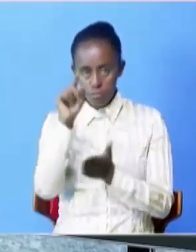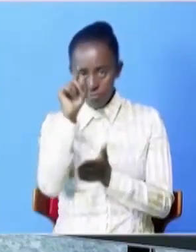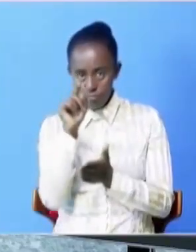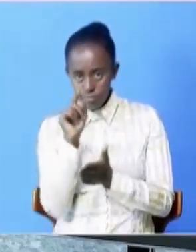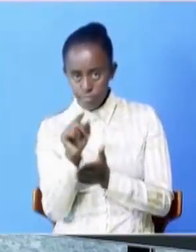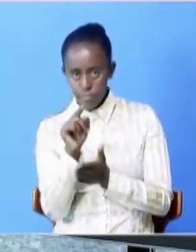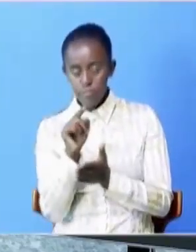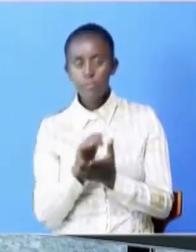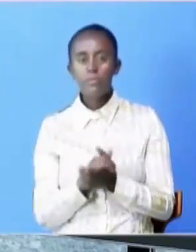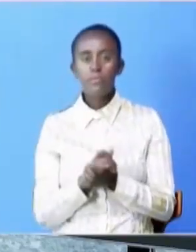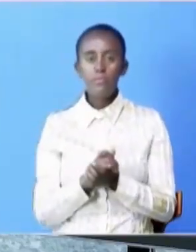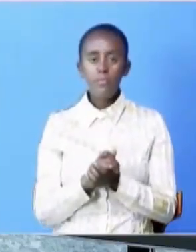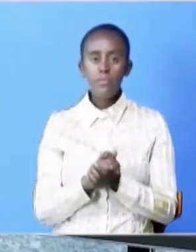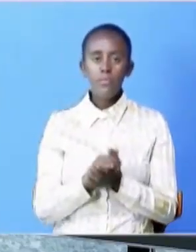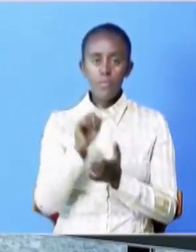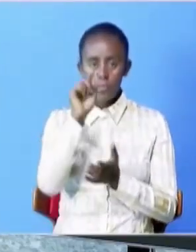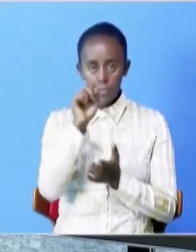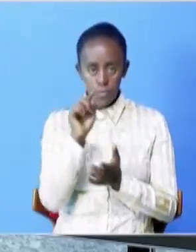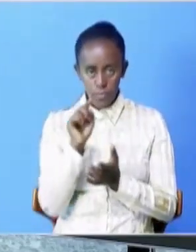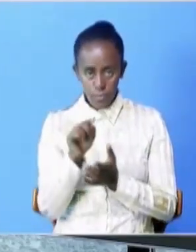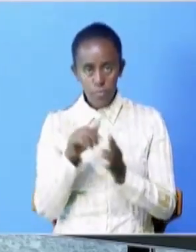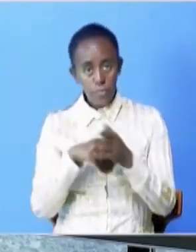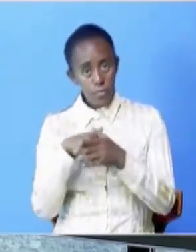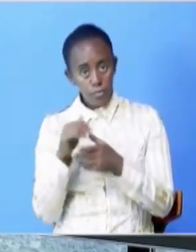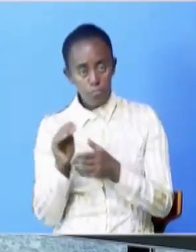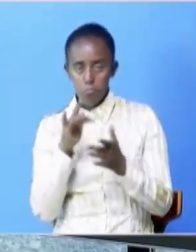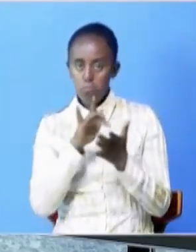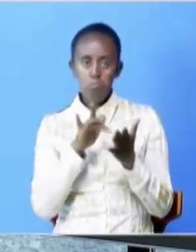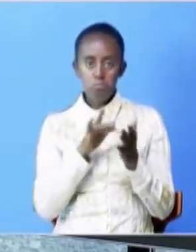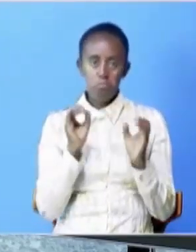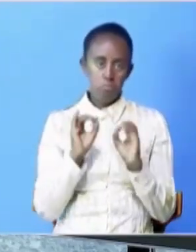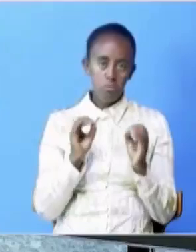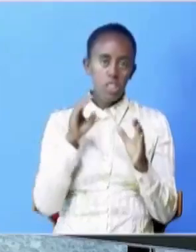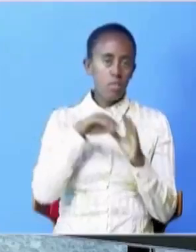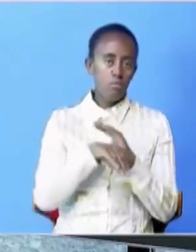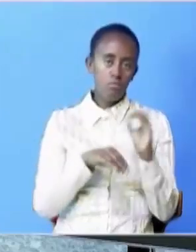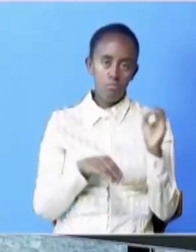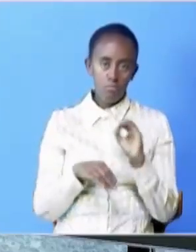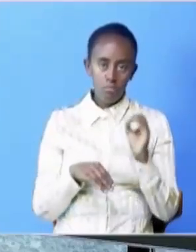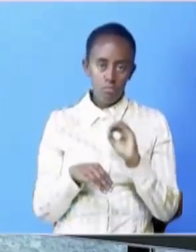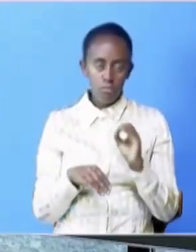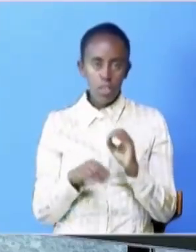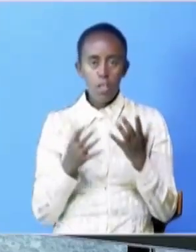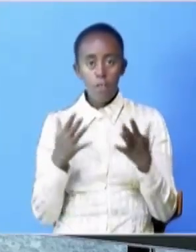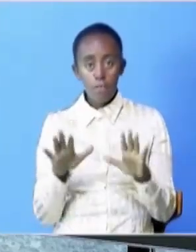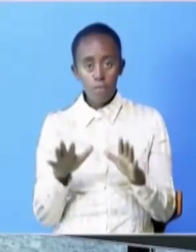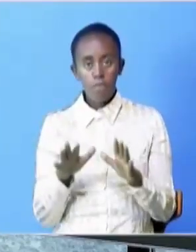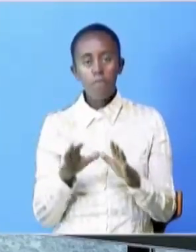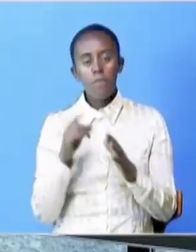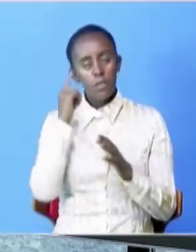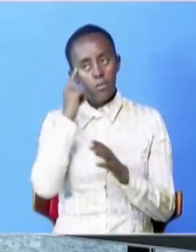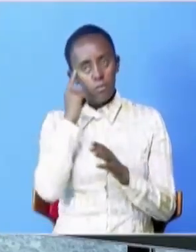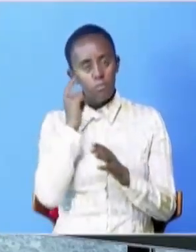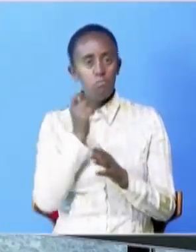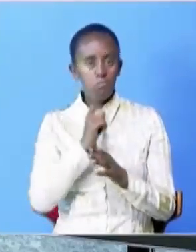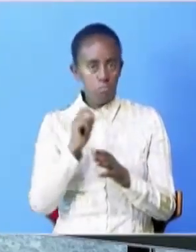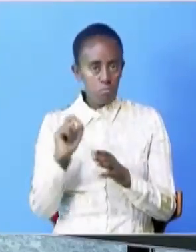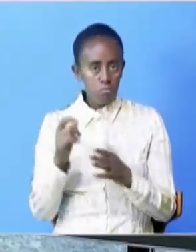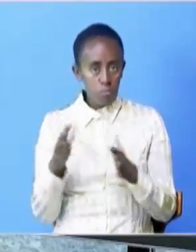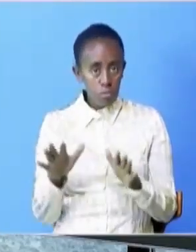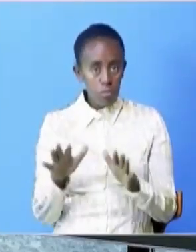again, it is external. It is not internal. So we have finished our thought. So we